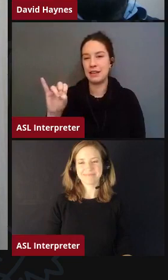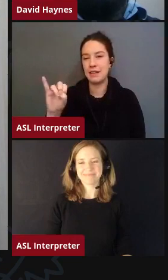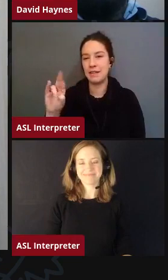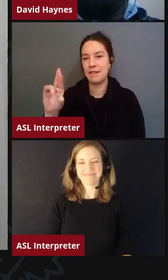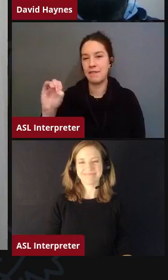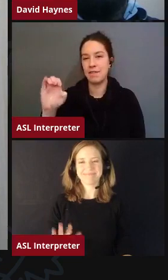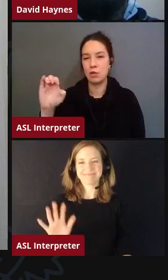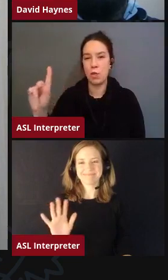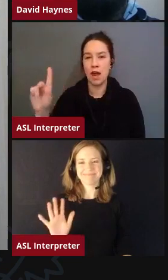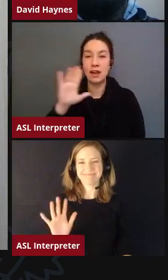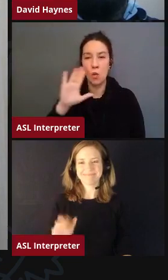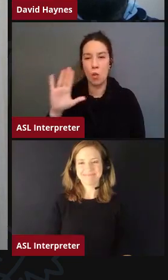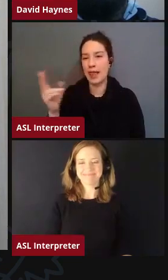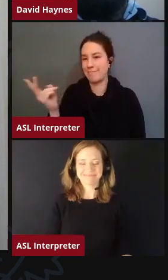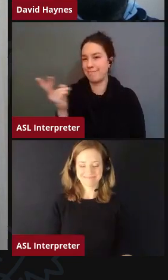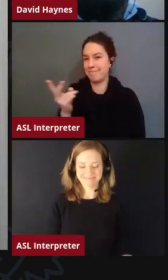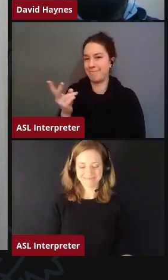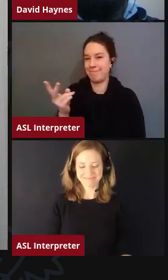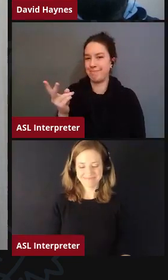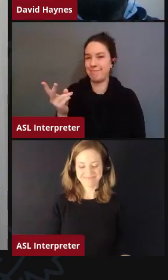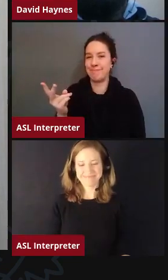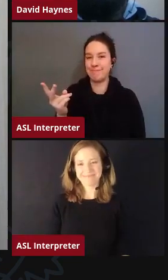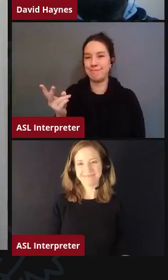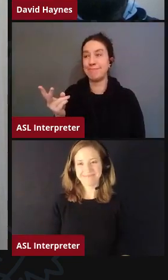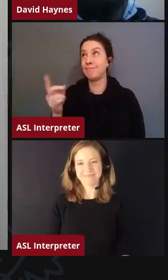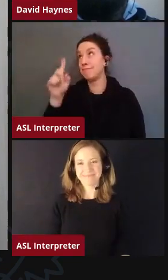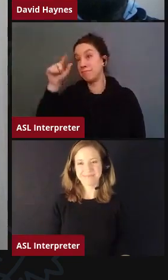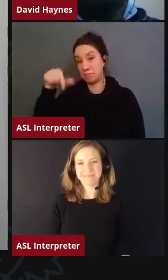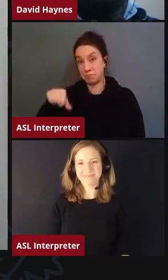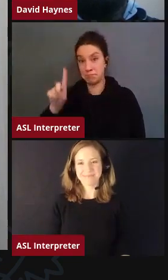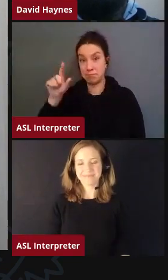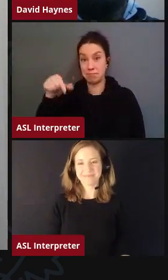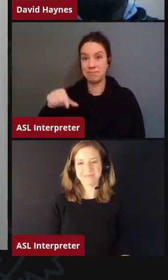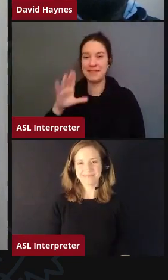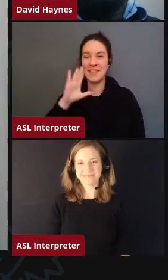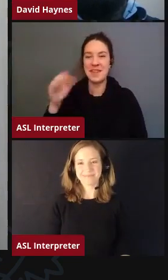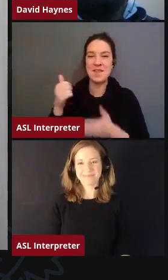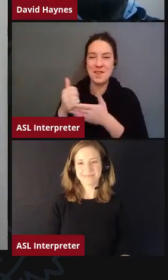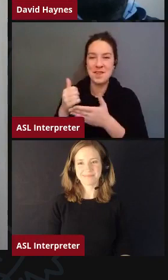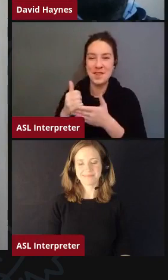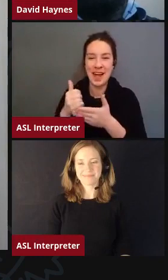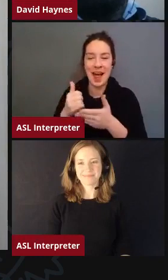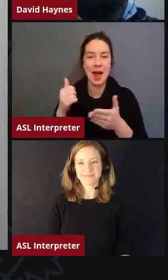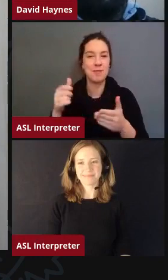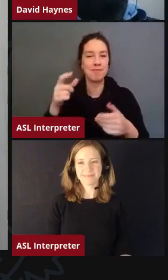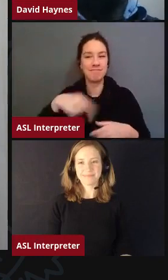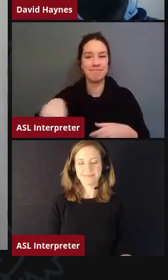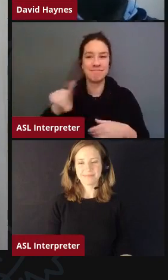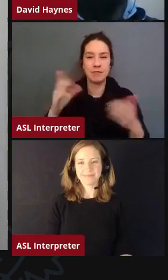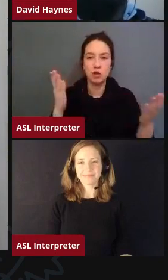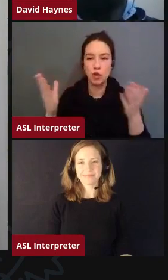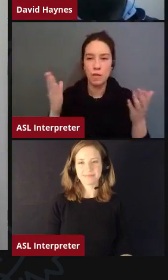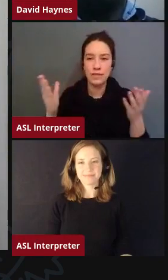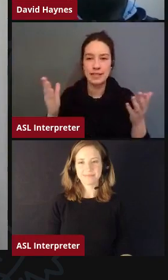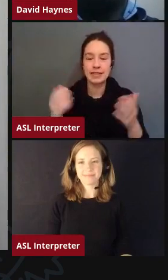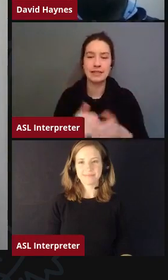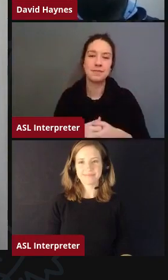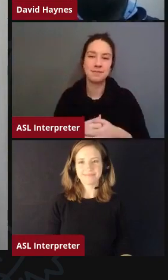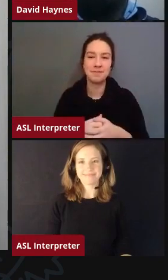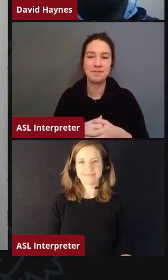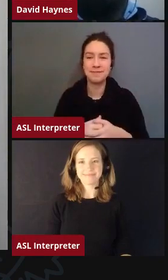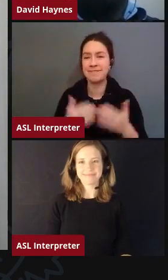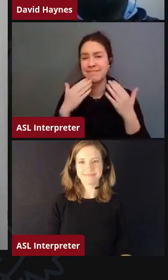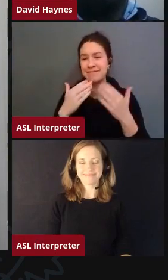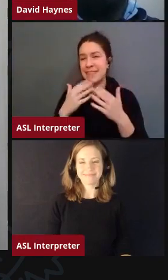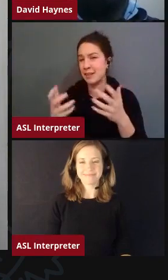that people, esteemed audience members who need these services, are able to follow us. Thank you so